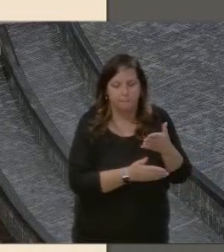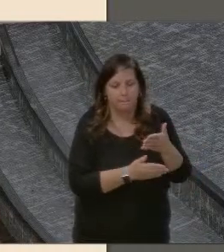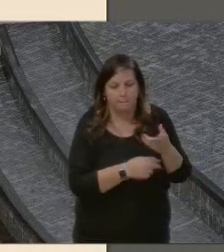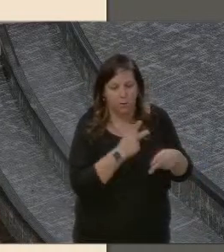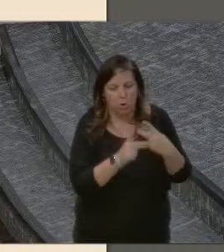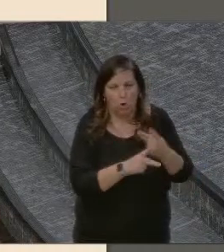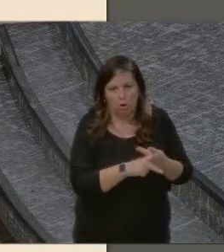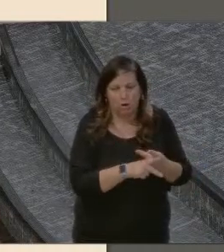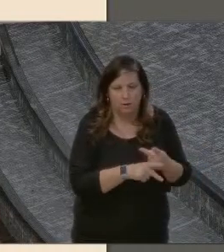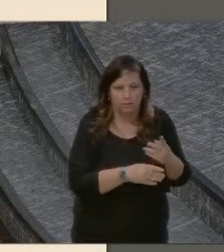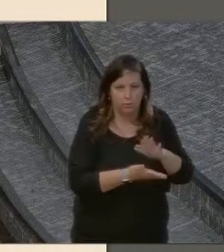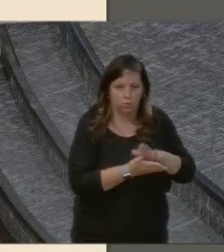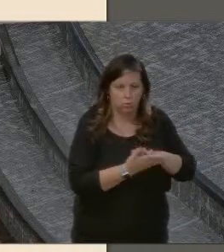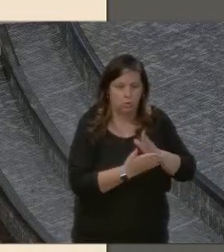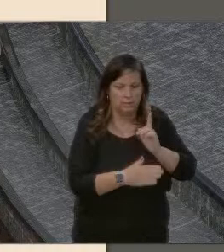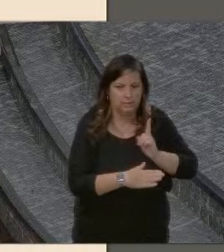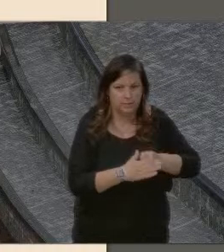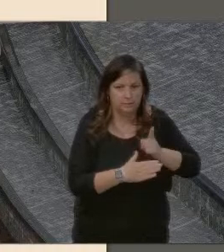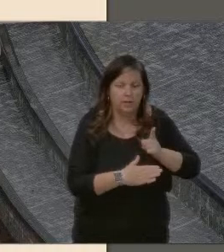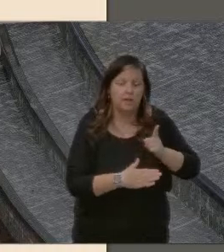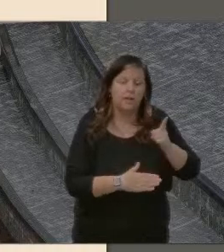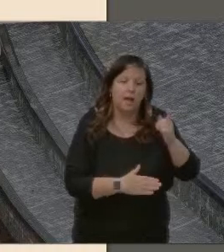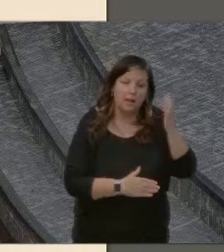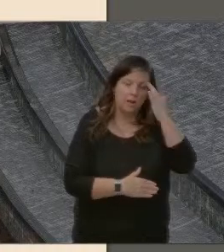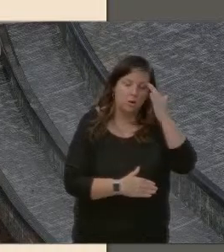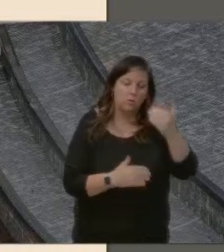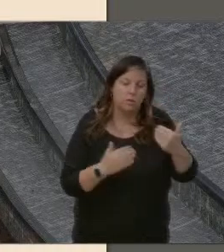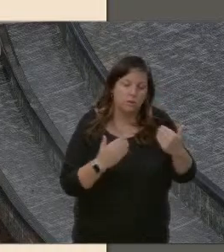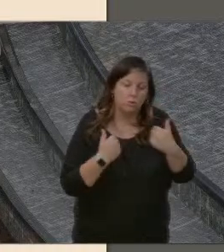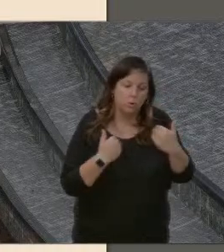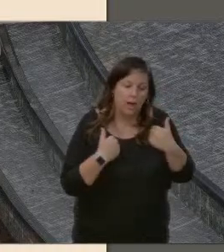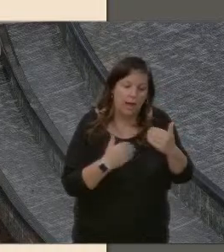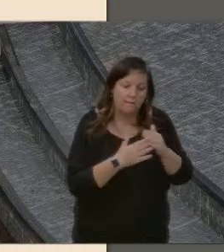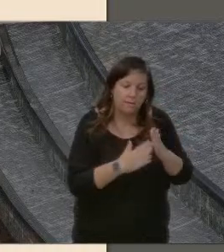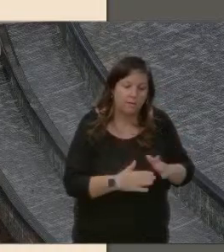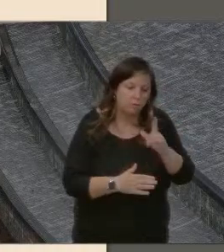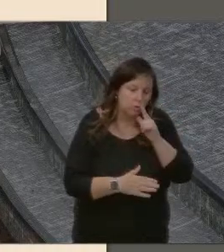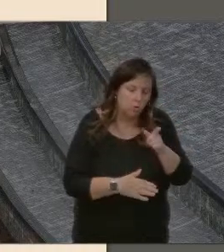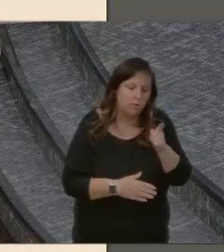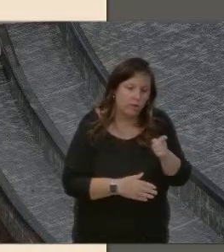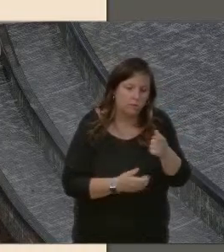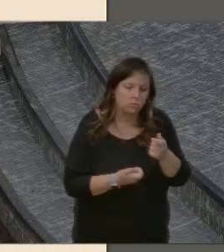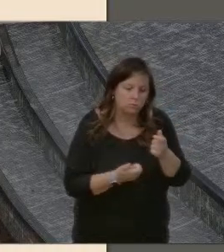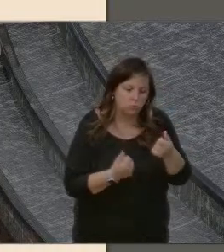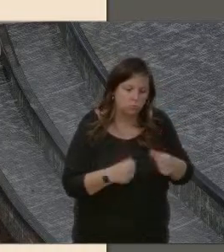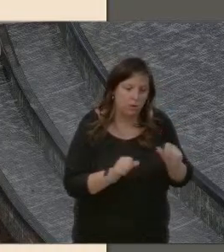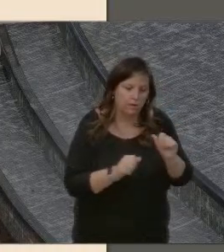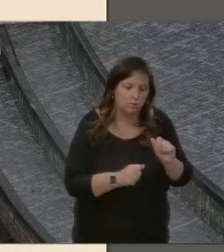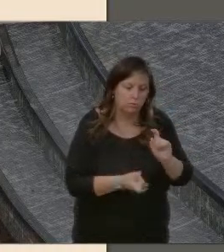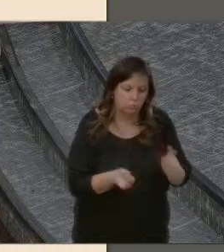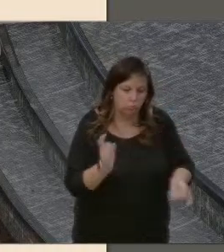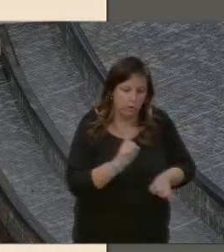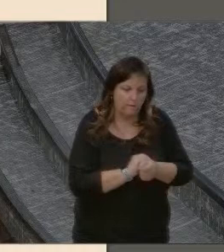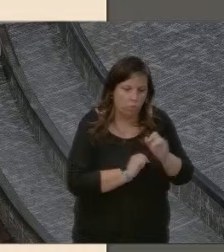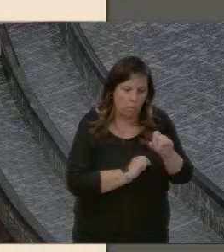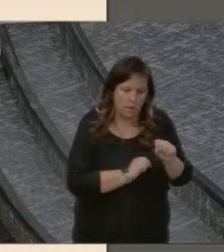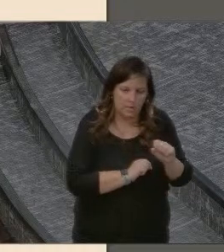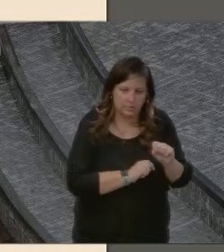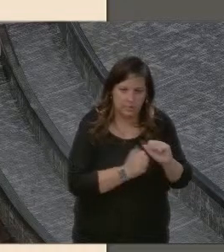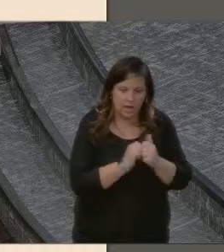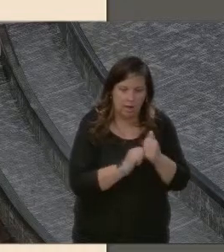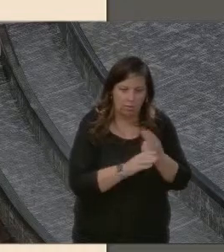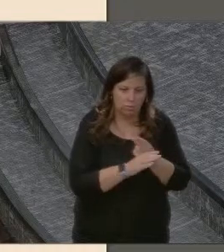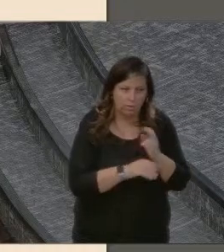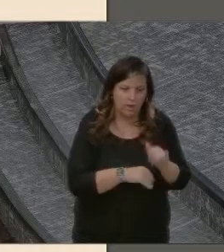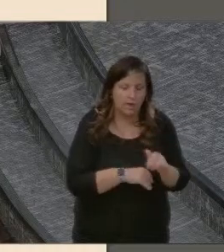are beginning to lead the way in transforming ISS, and part of what we intend to do is study